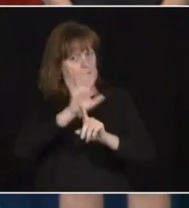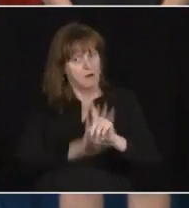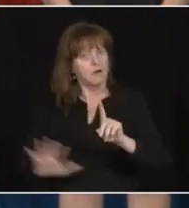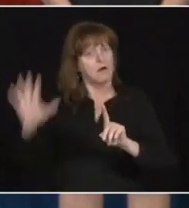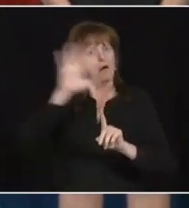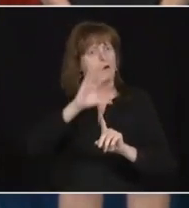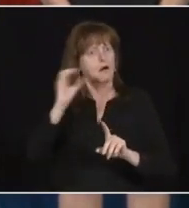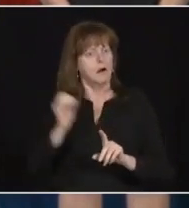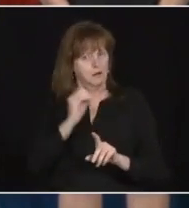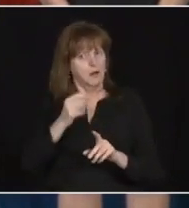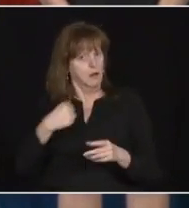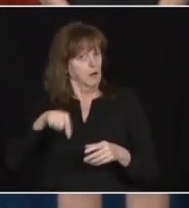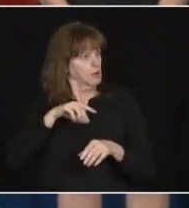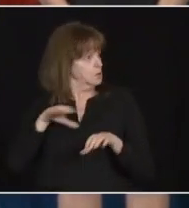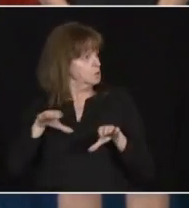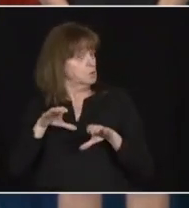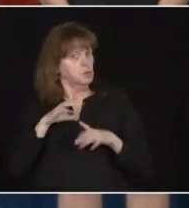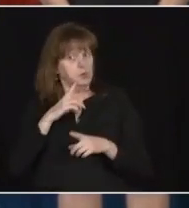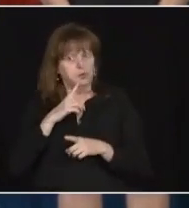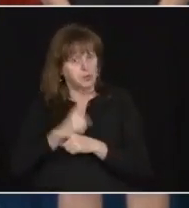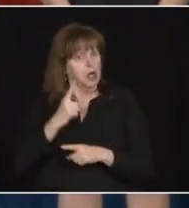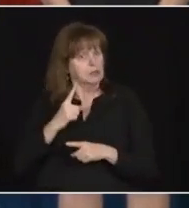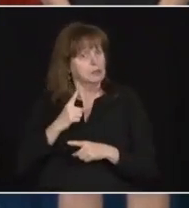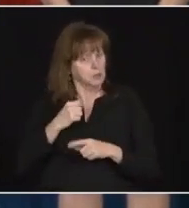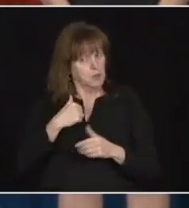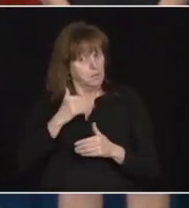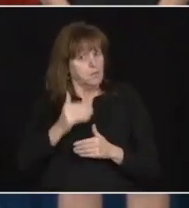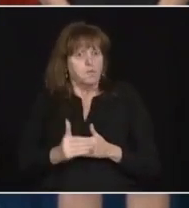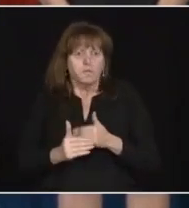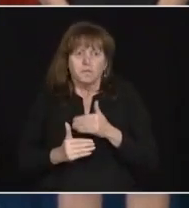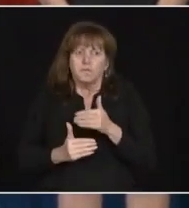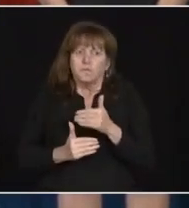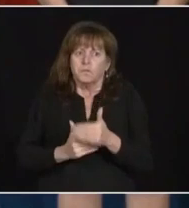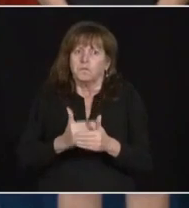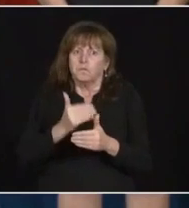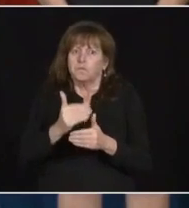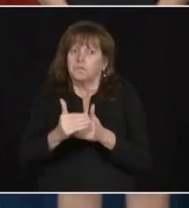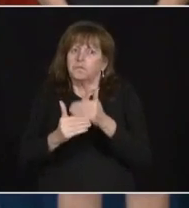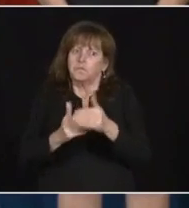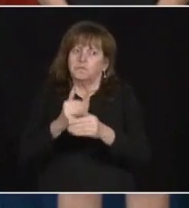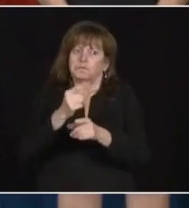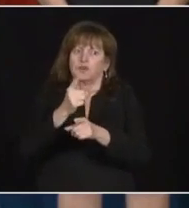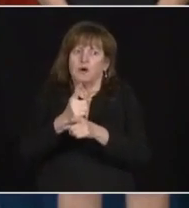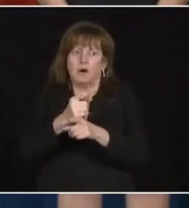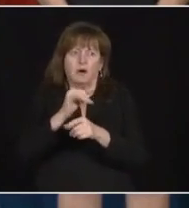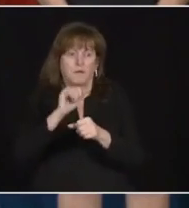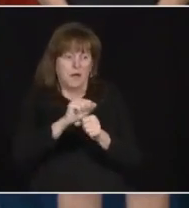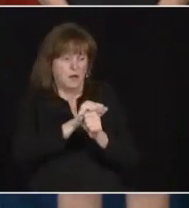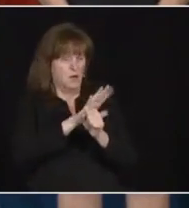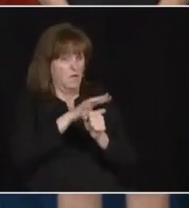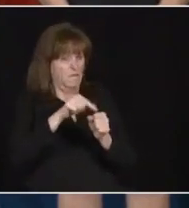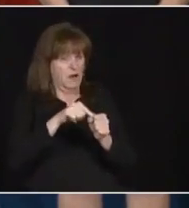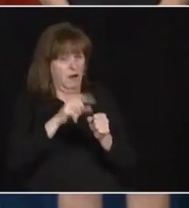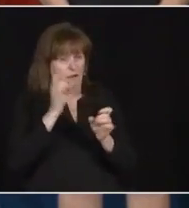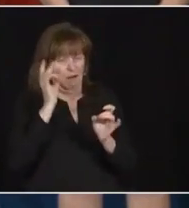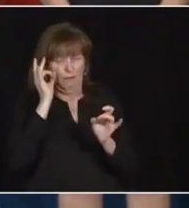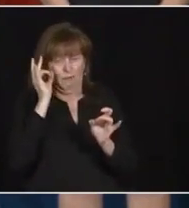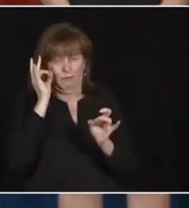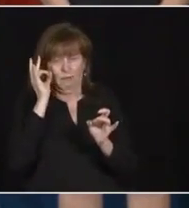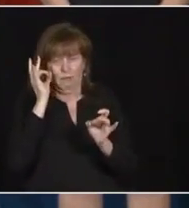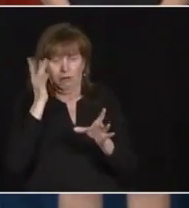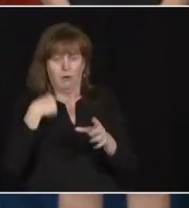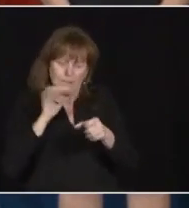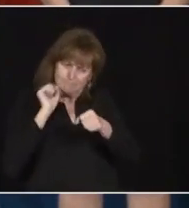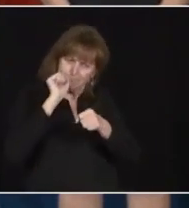things and we're taking the right steps, that we're beating this terrible, terrible virus. And it tells